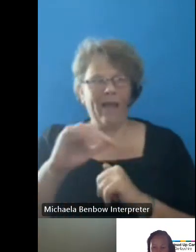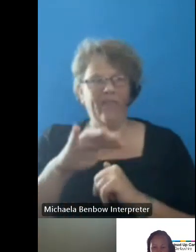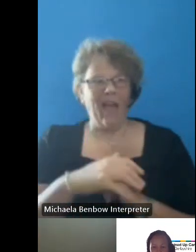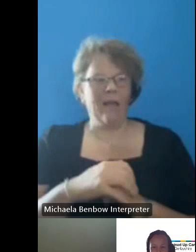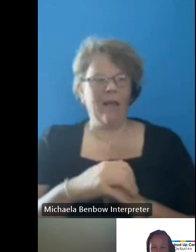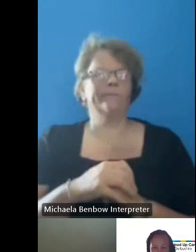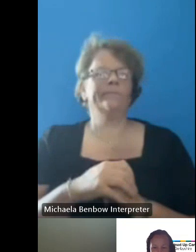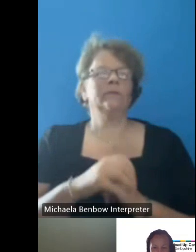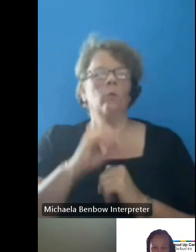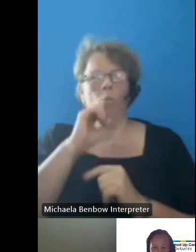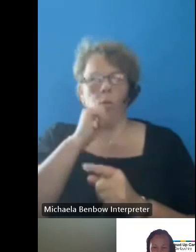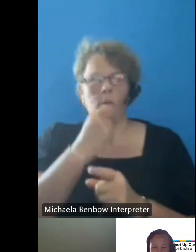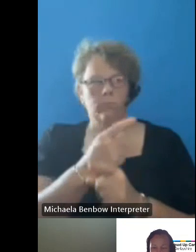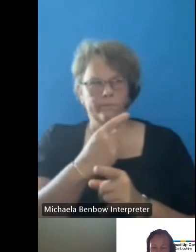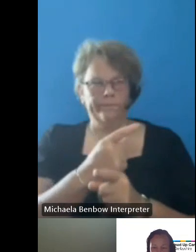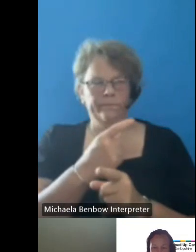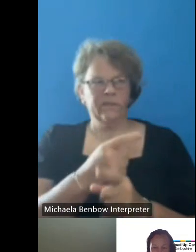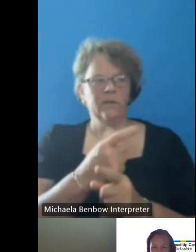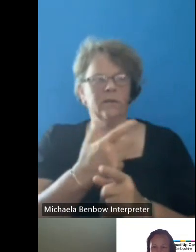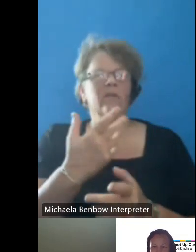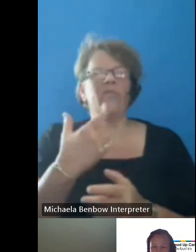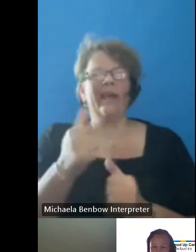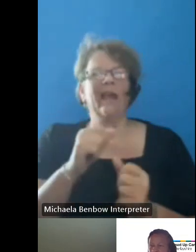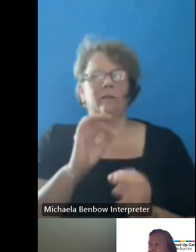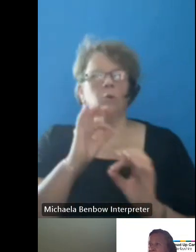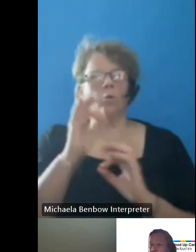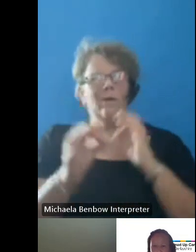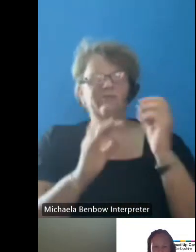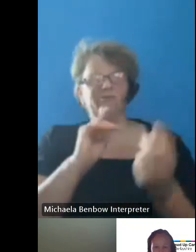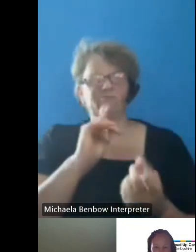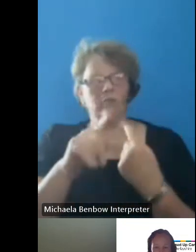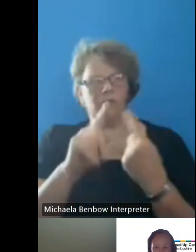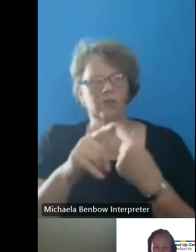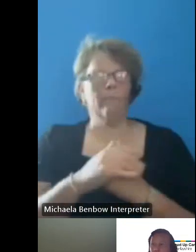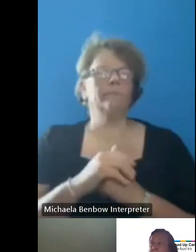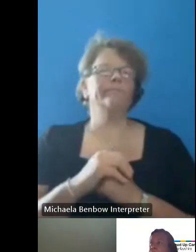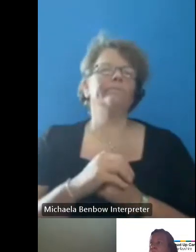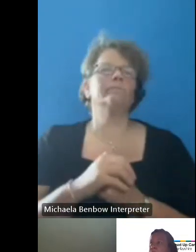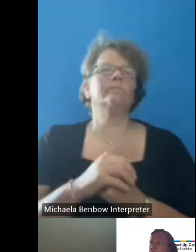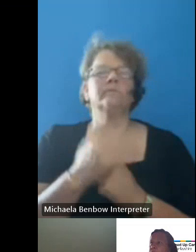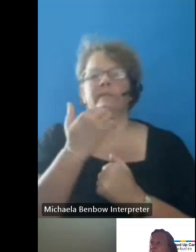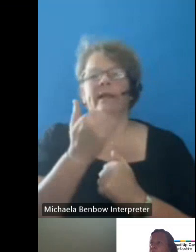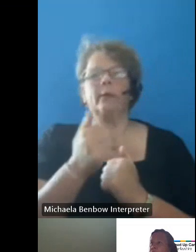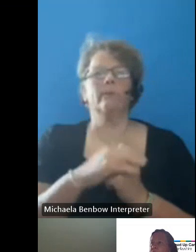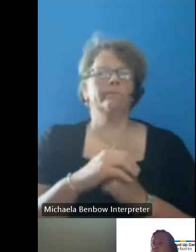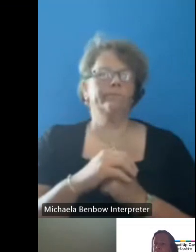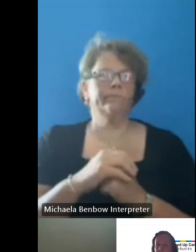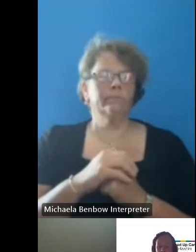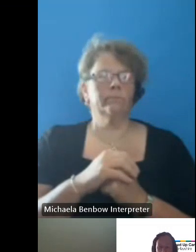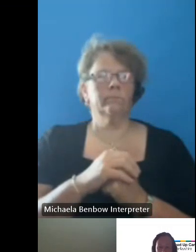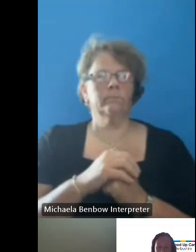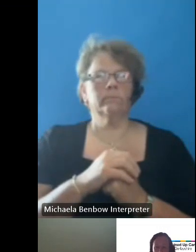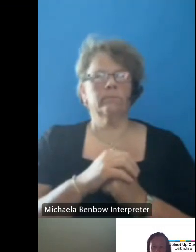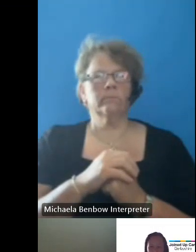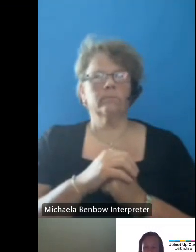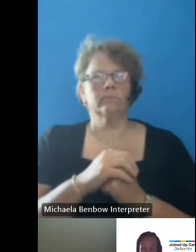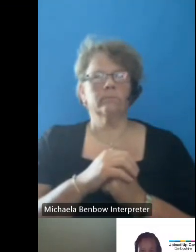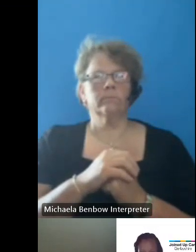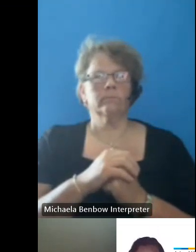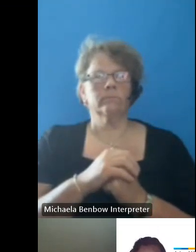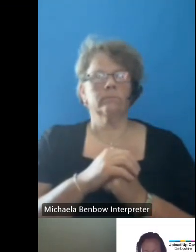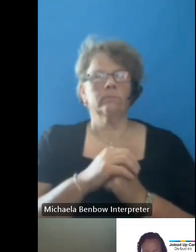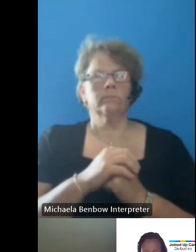going to talk through, and then importantly we can get into questions and conversation. Thank you, Craig. Thanks. All right. I guess before Mark, did you have your hand up?